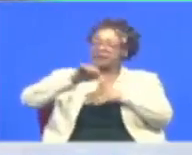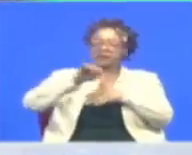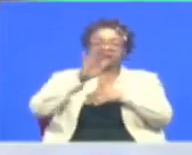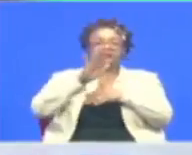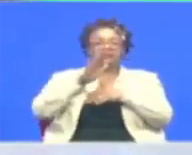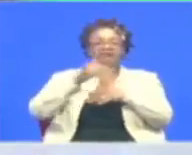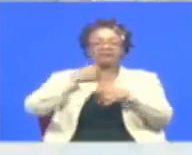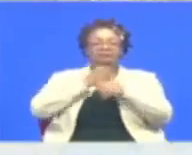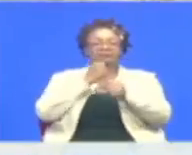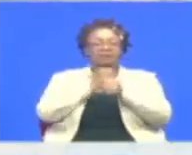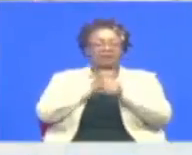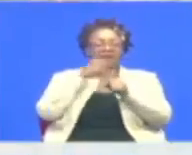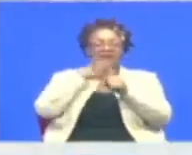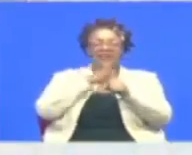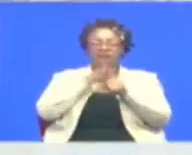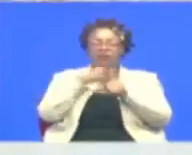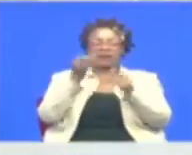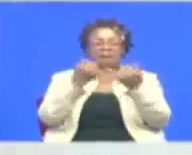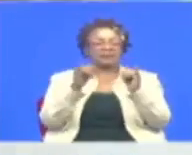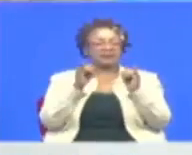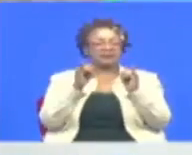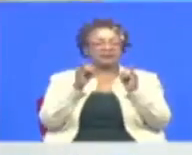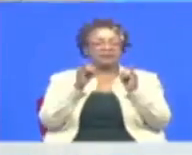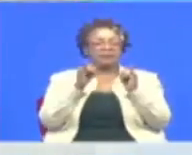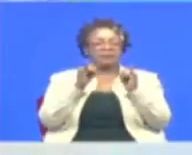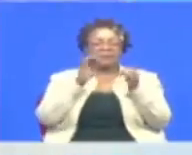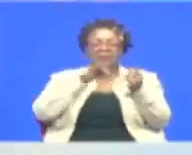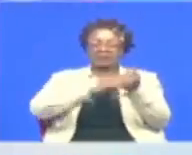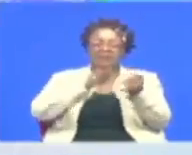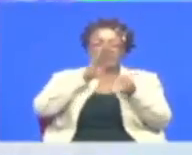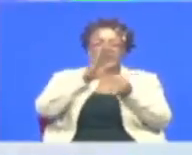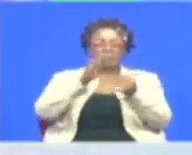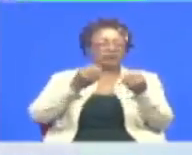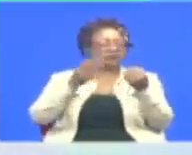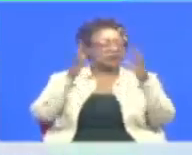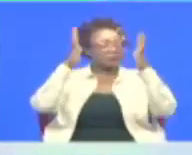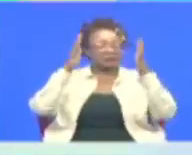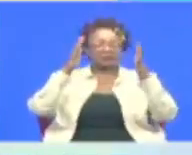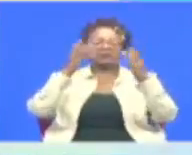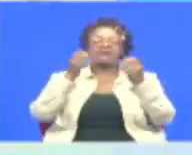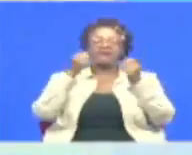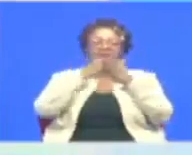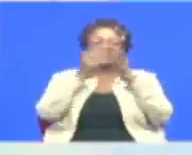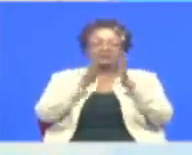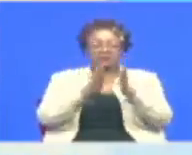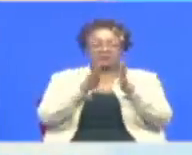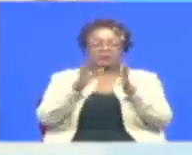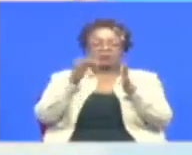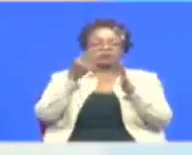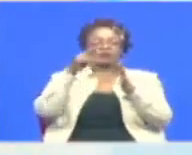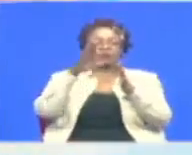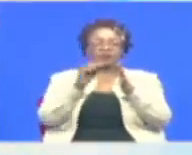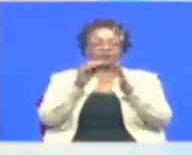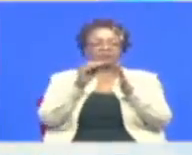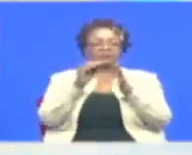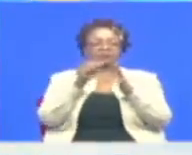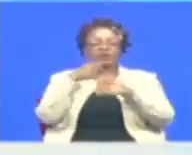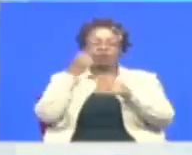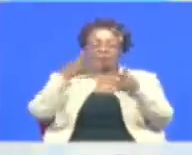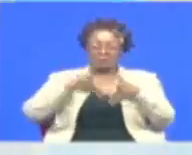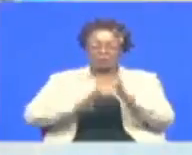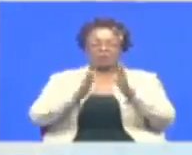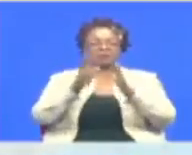for independence. Her late husband was a celebrated freedom fighter, General Chui wa Mararo, who was born